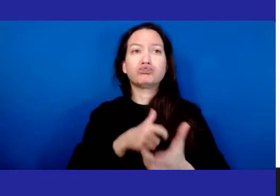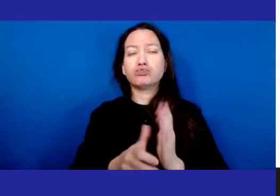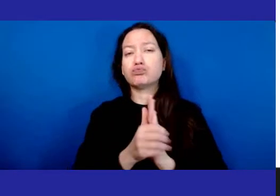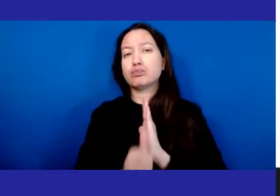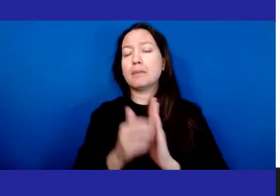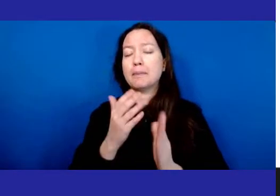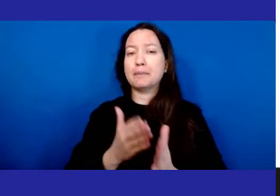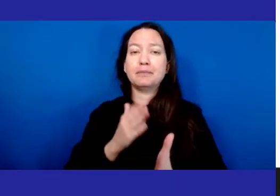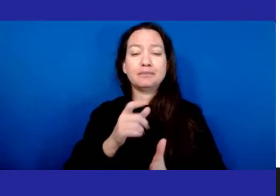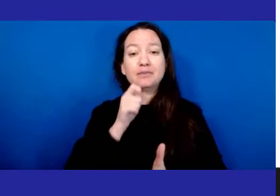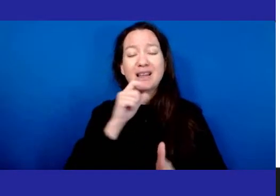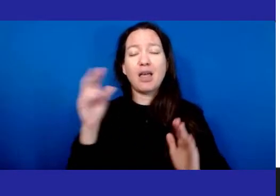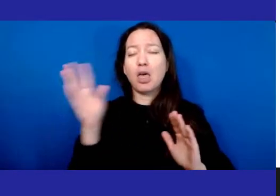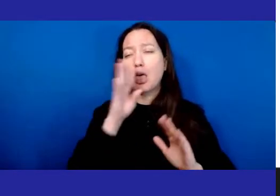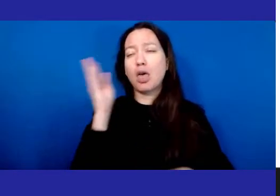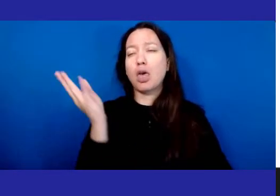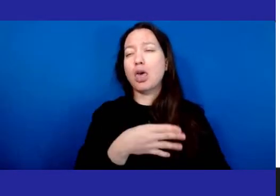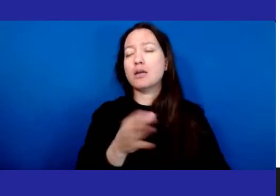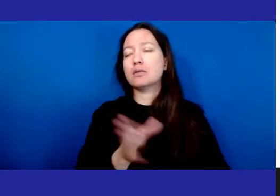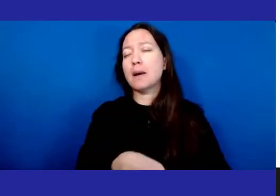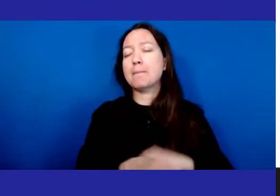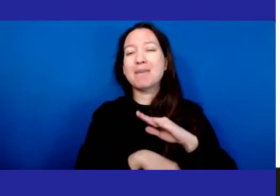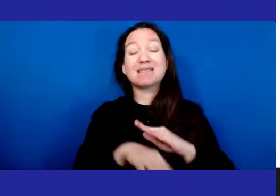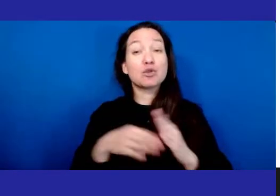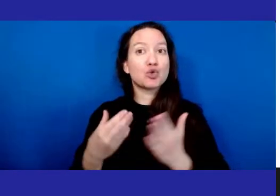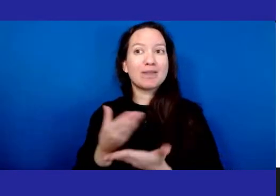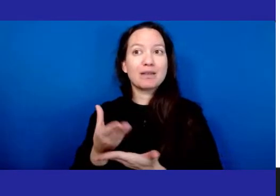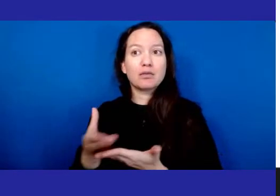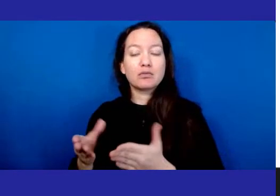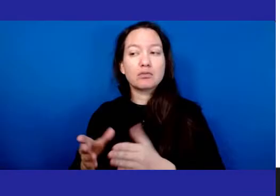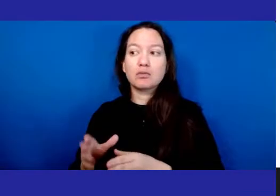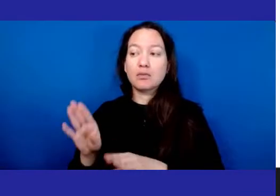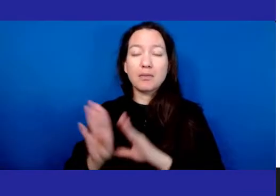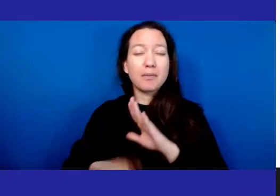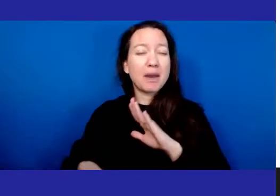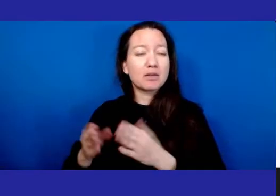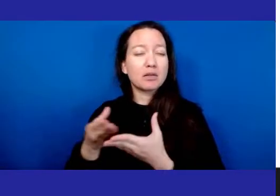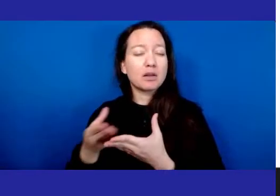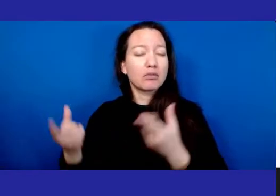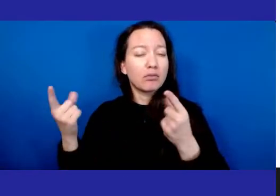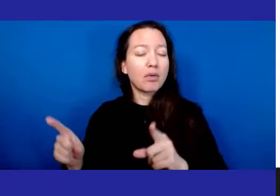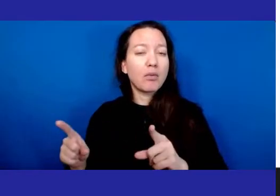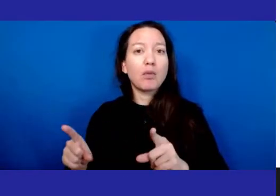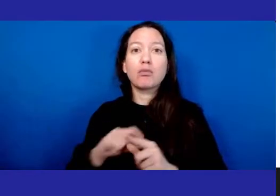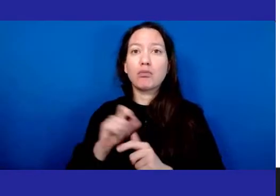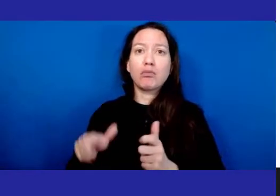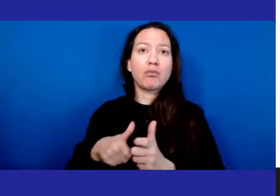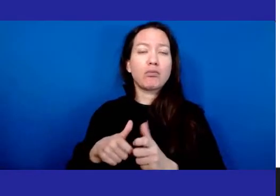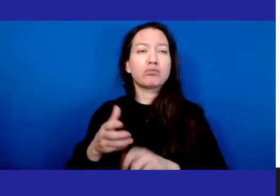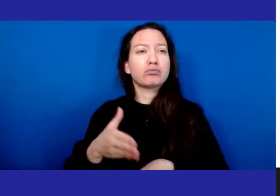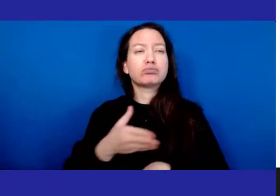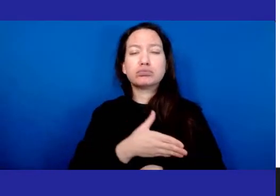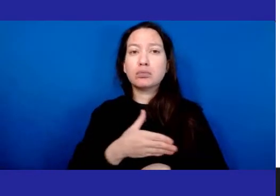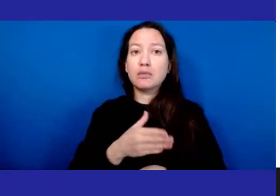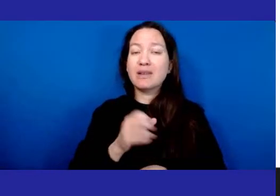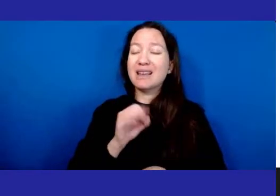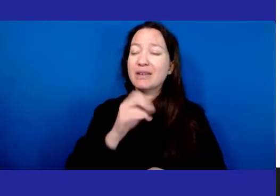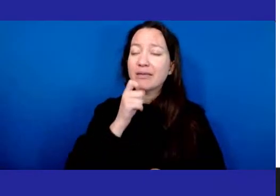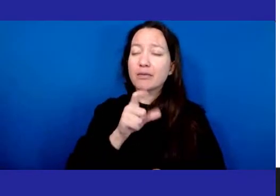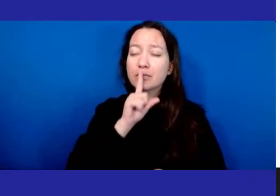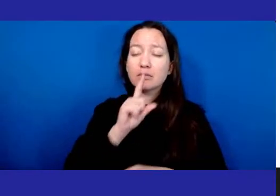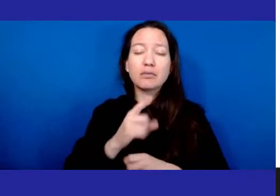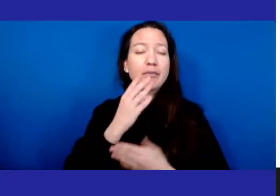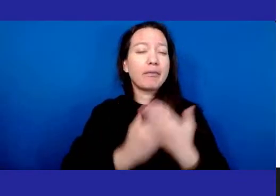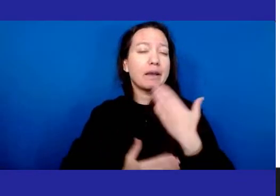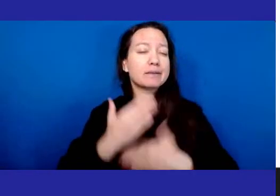looking at the basics, and new things come up in basic practice, and then it's like behind them, especially if they are not necessarily as hands-on